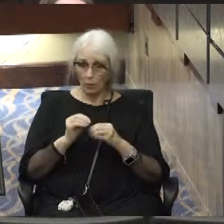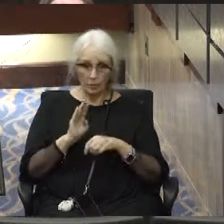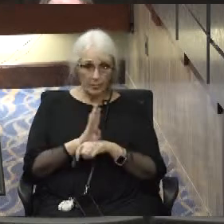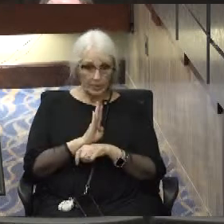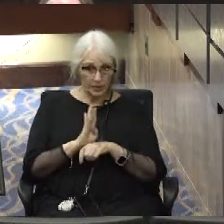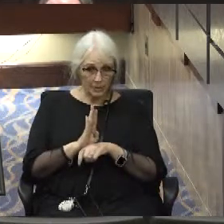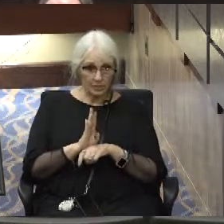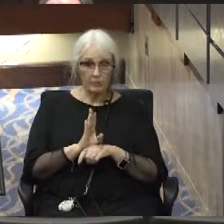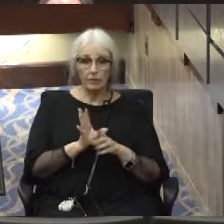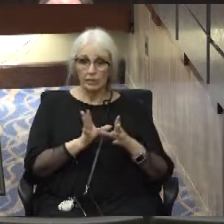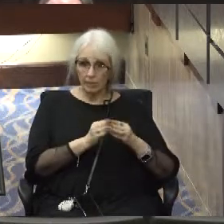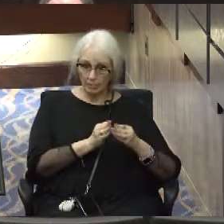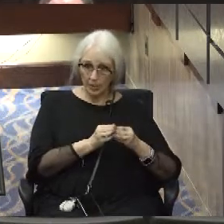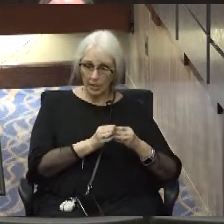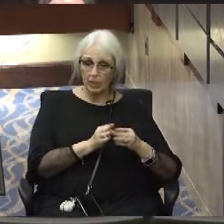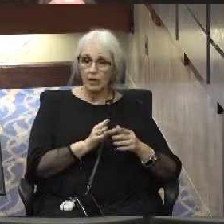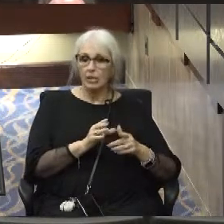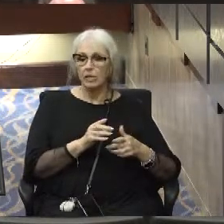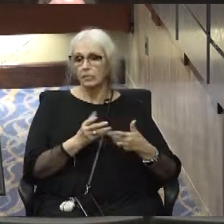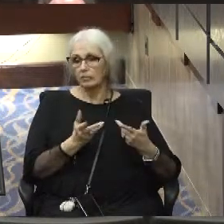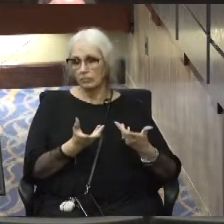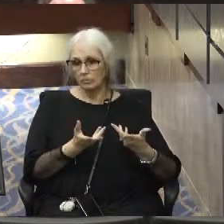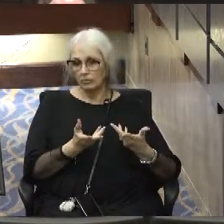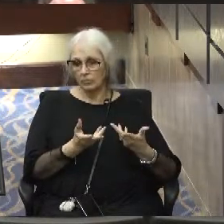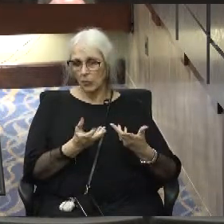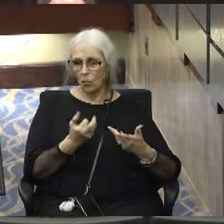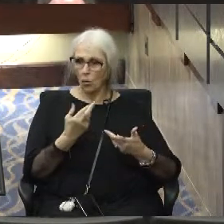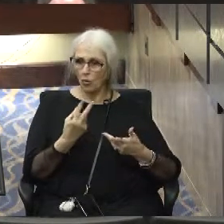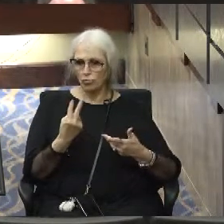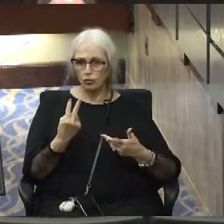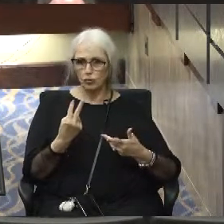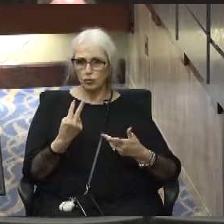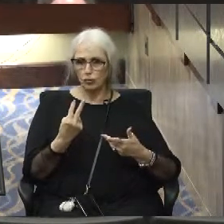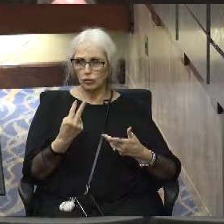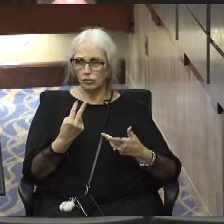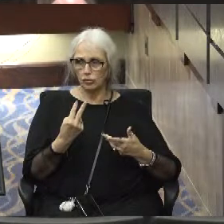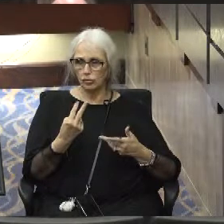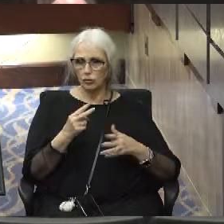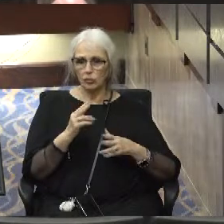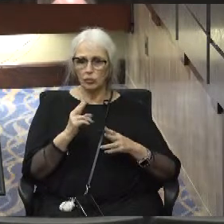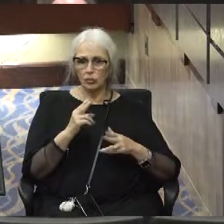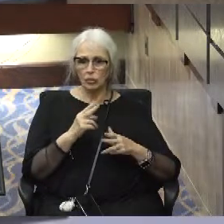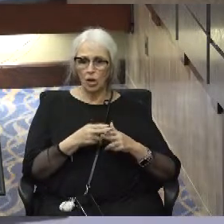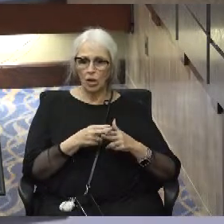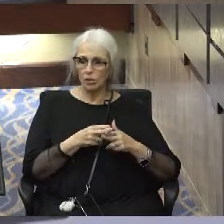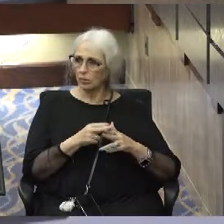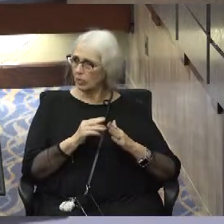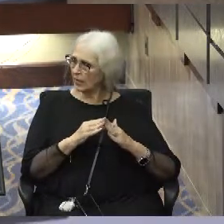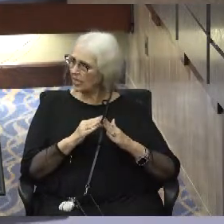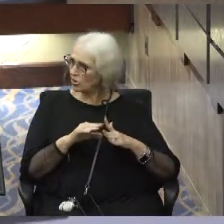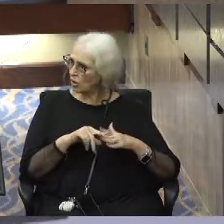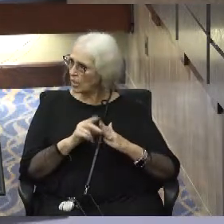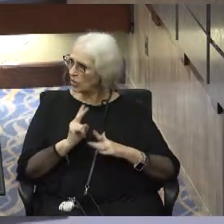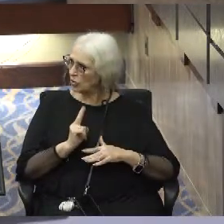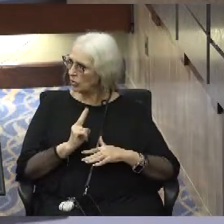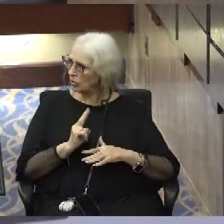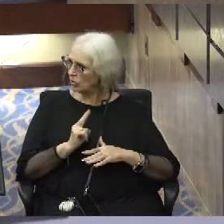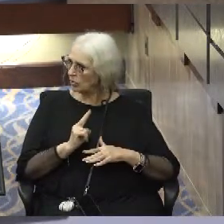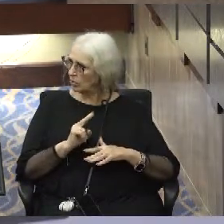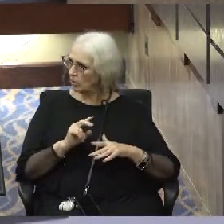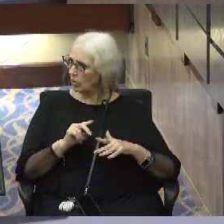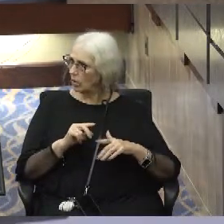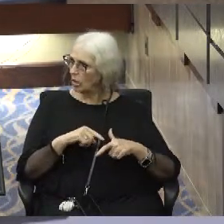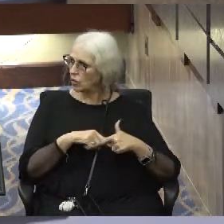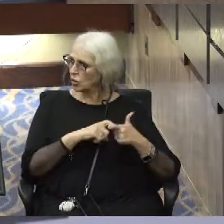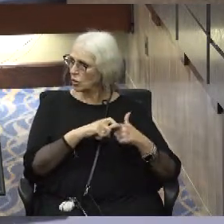business on that meeting. That our 2 p.m. specially called city council meeting is adjourned at 2